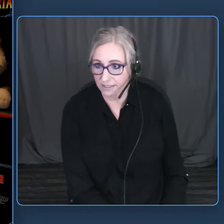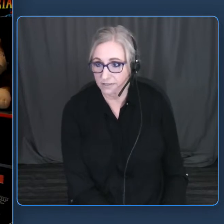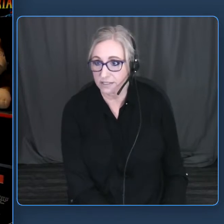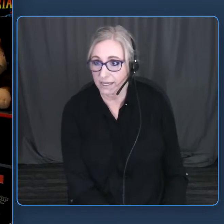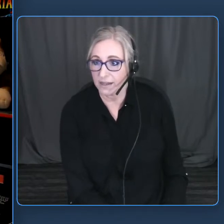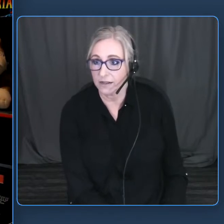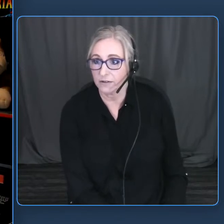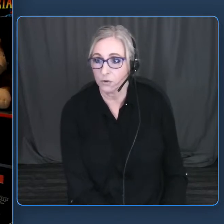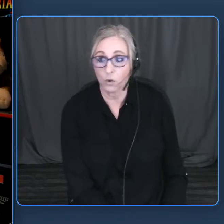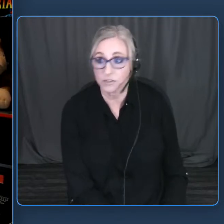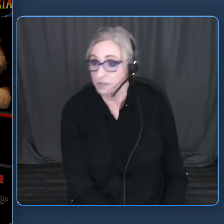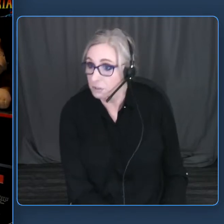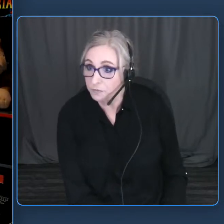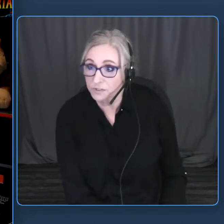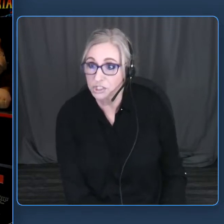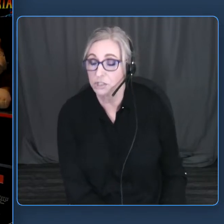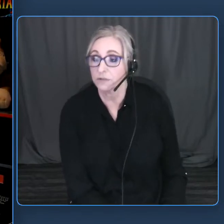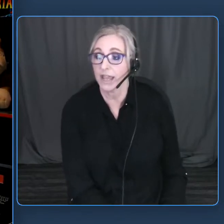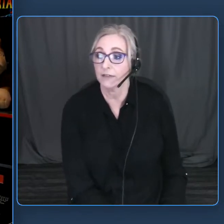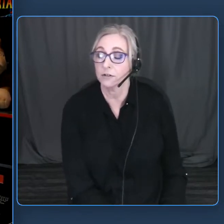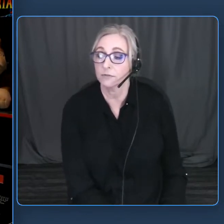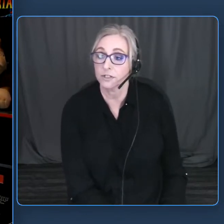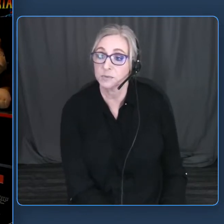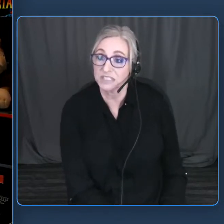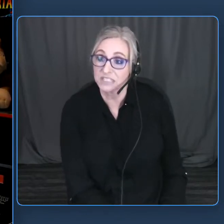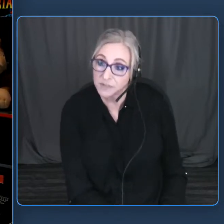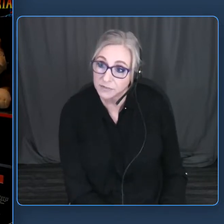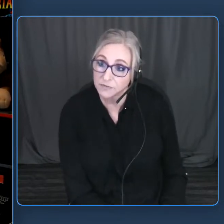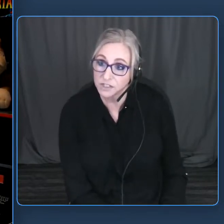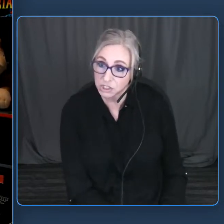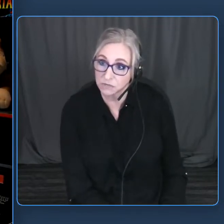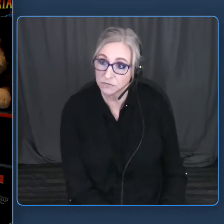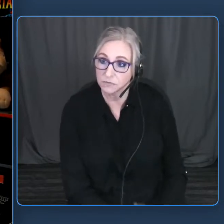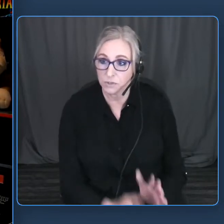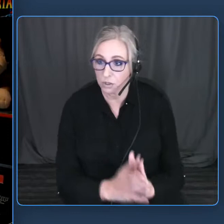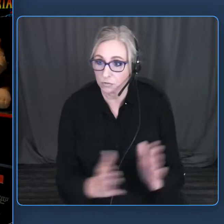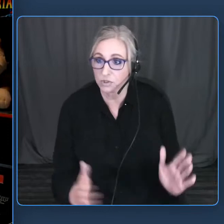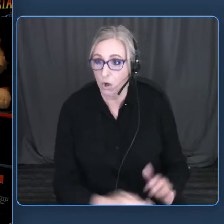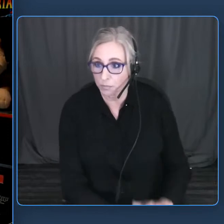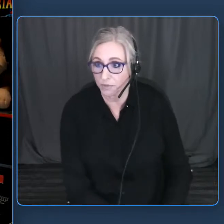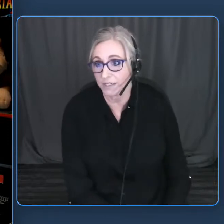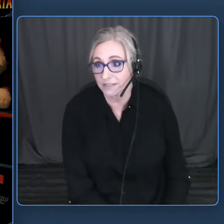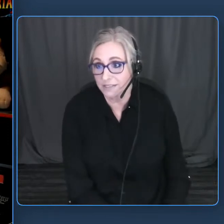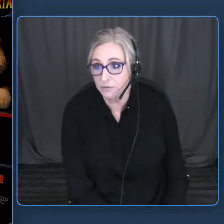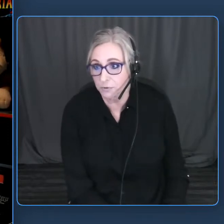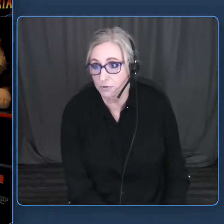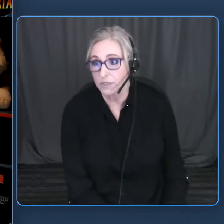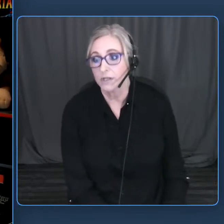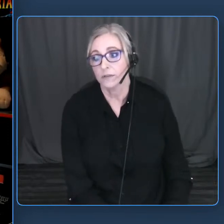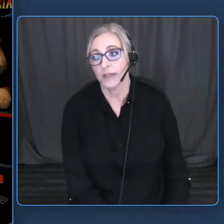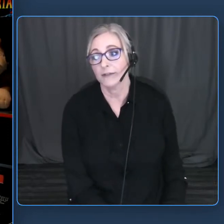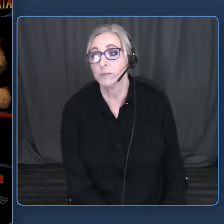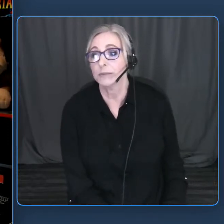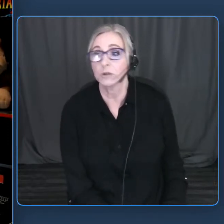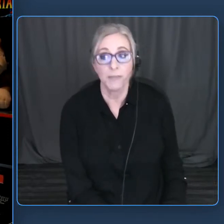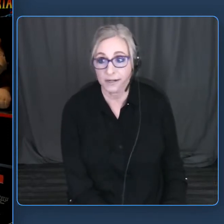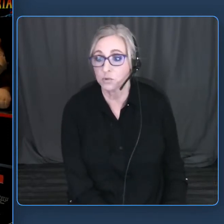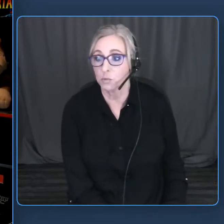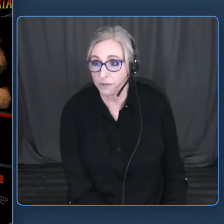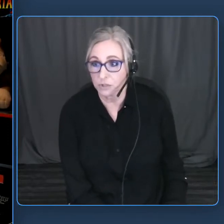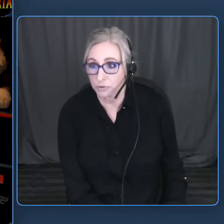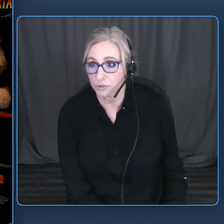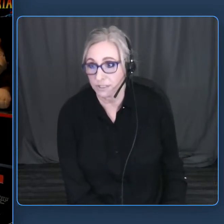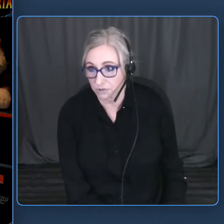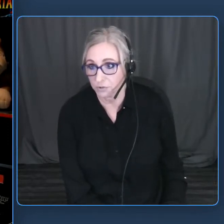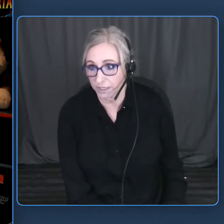has access or a person that's low vision, they have a very specific vision, scope that they can see through. They have to be able to